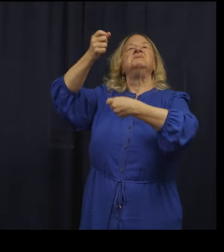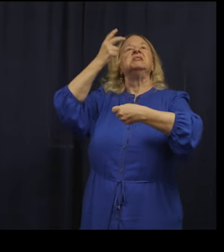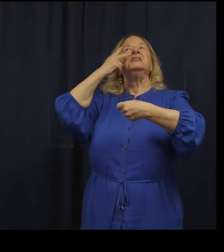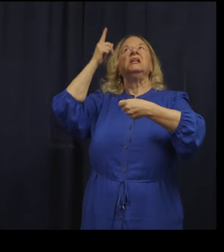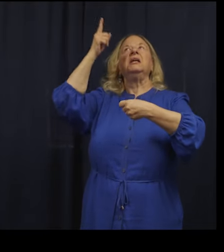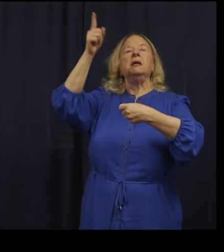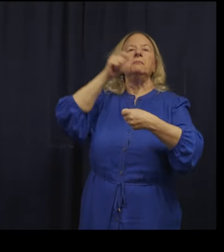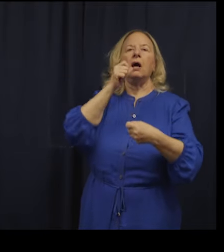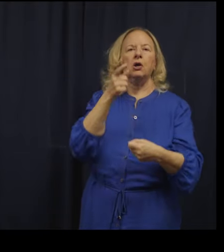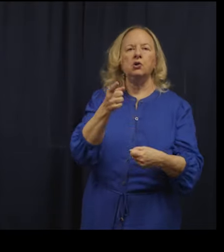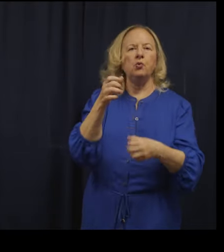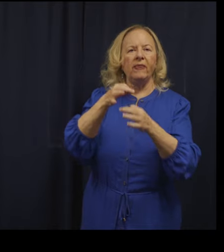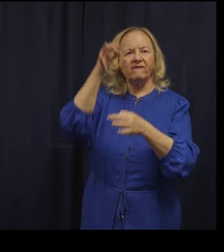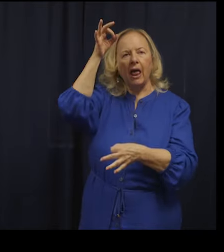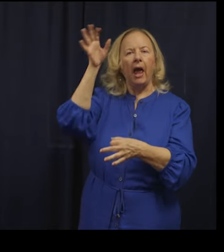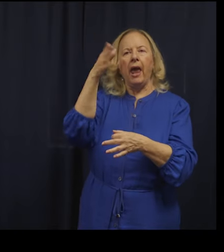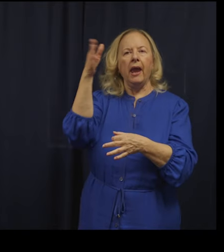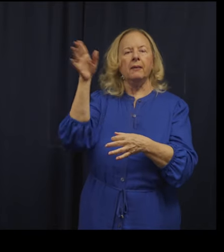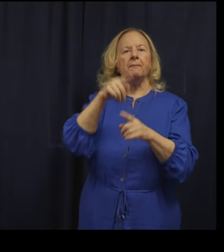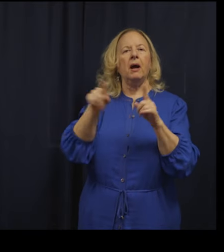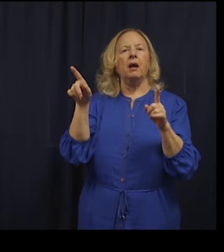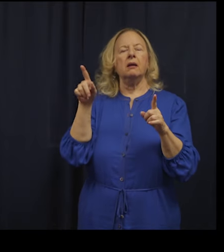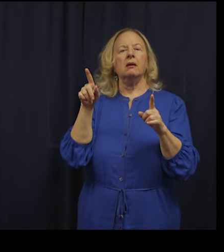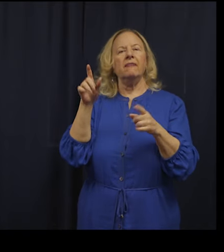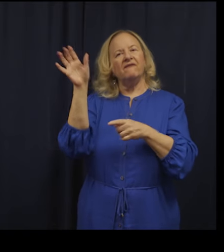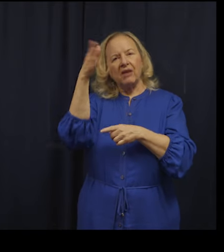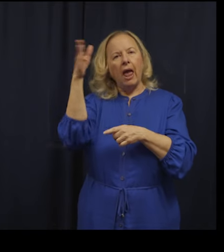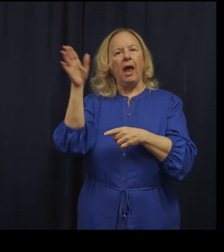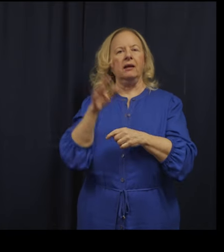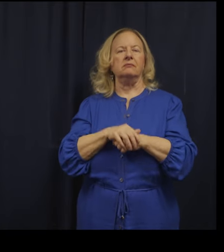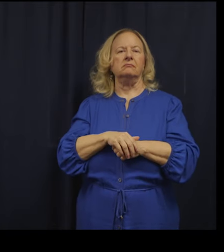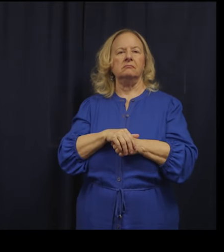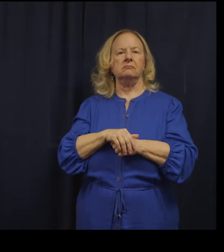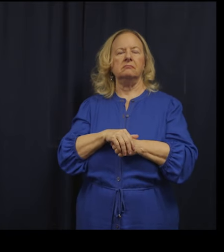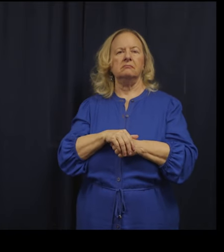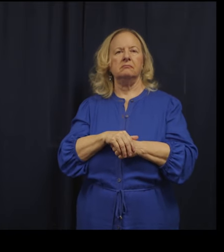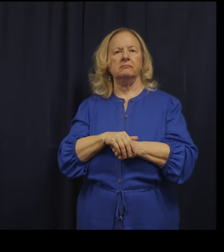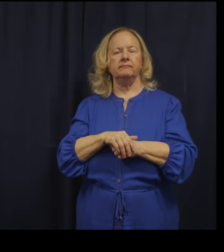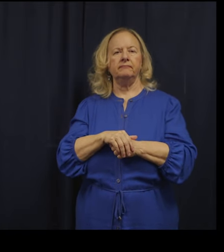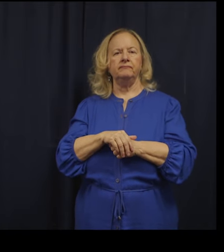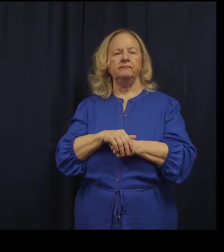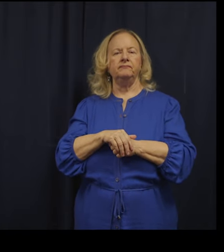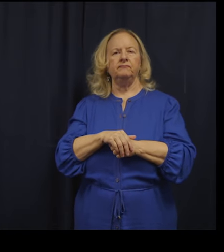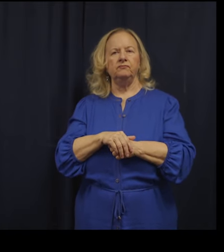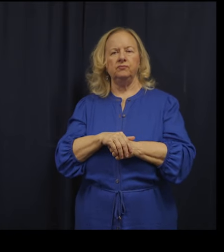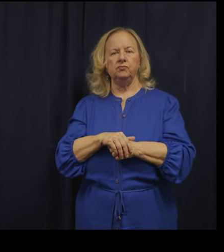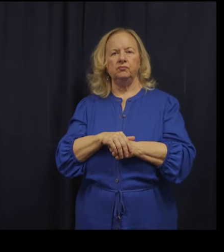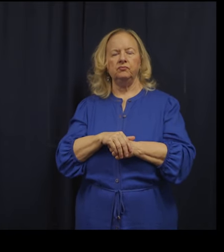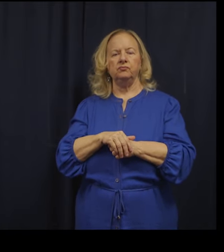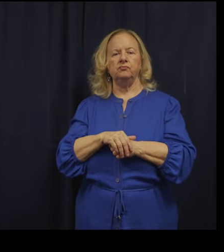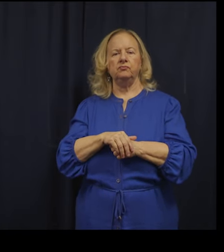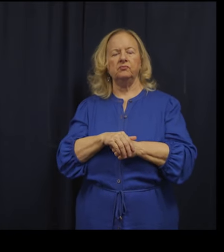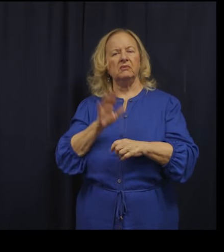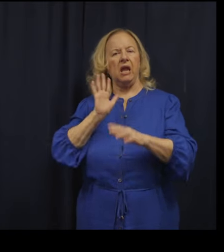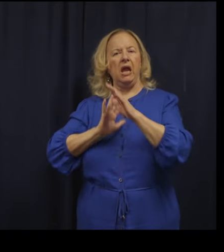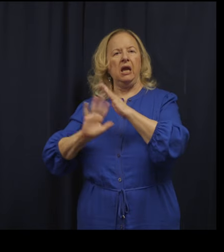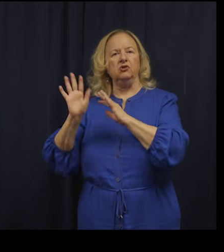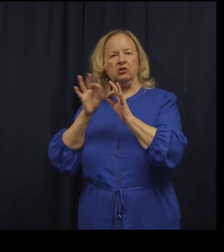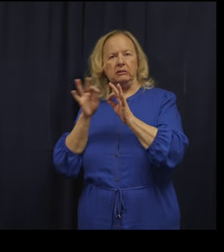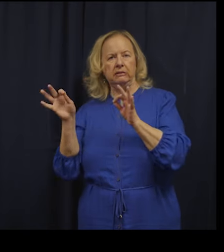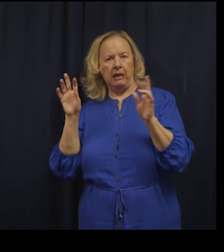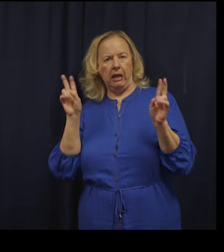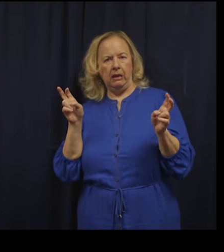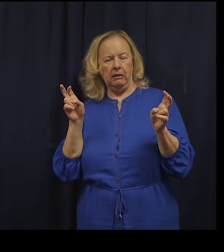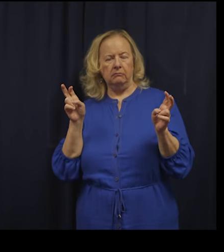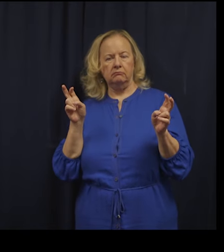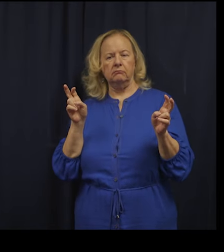see him, not you carrying the flag, but to see the flag. Okay, there's an ancient saying that